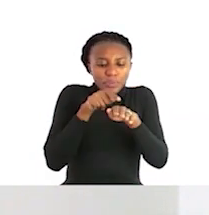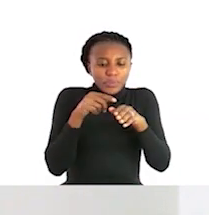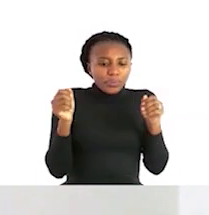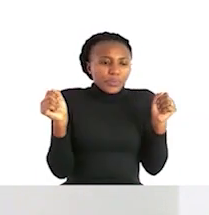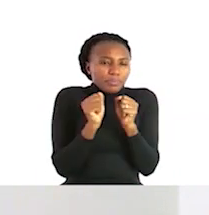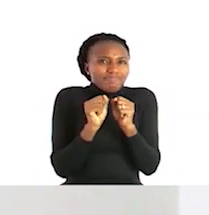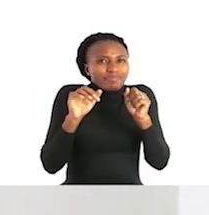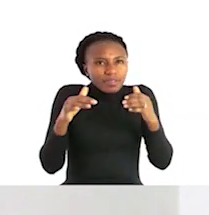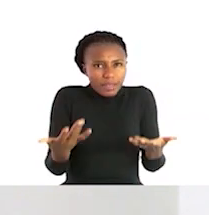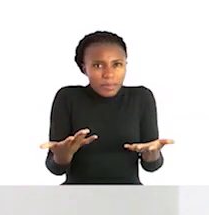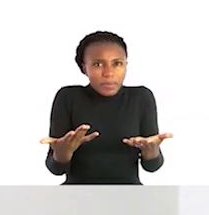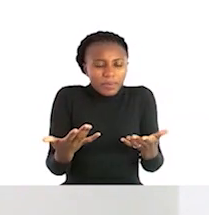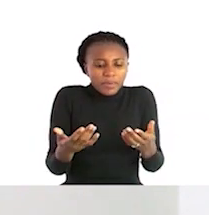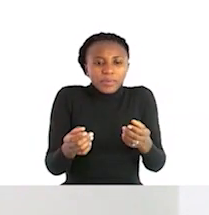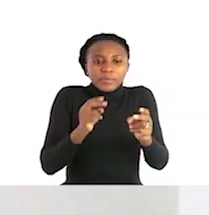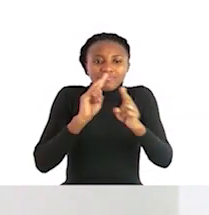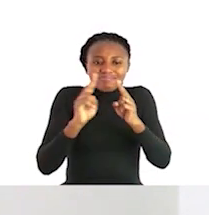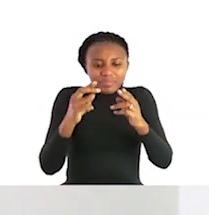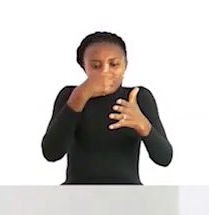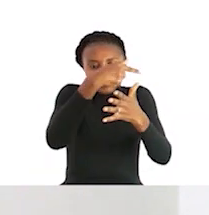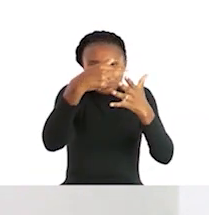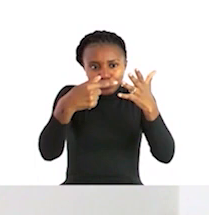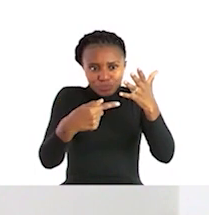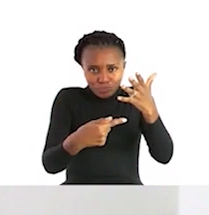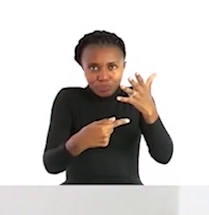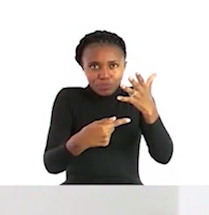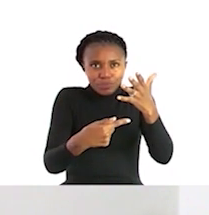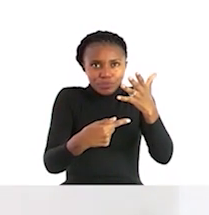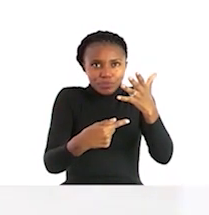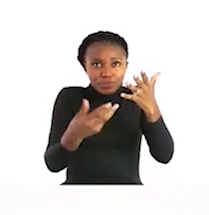us look at the prevention measures that we can look at.